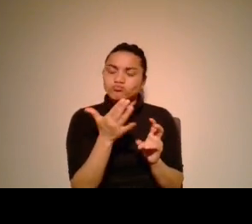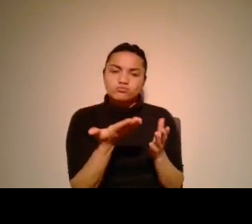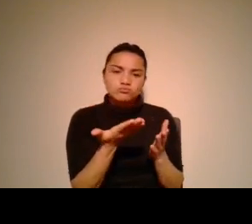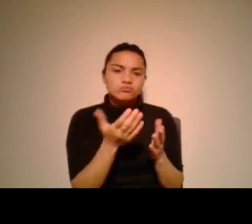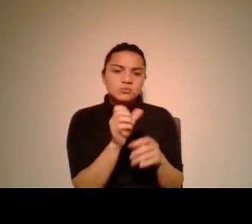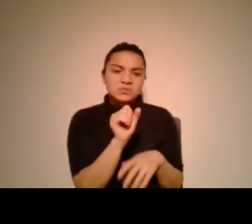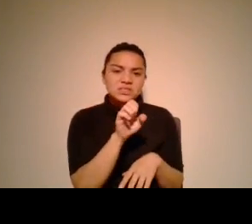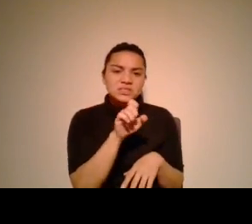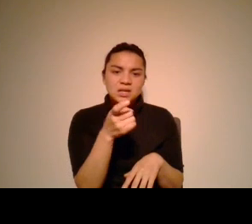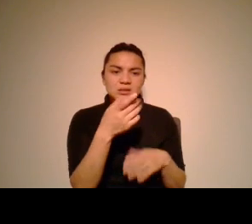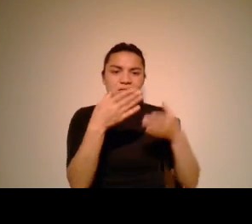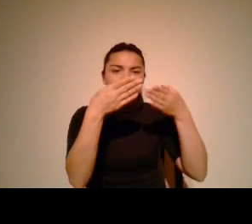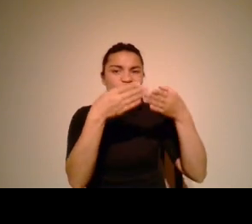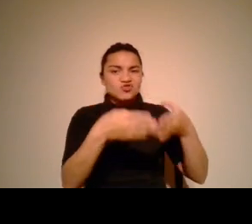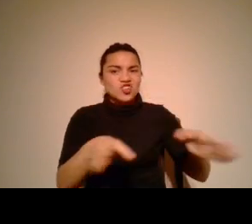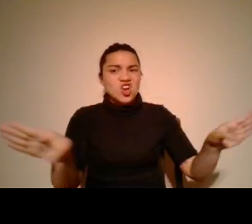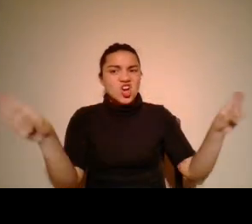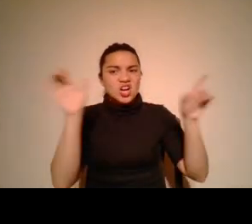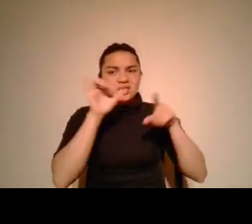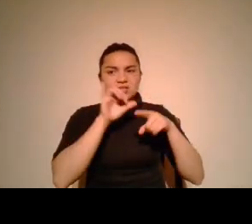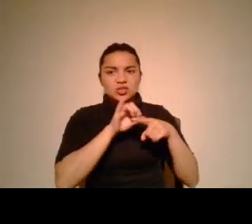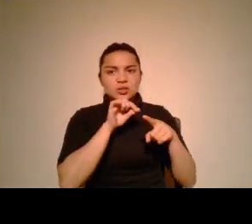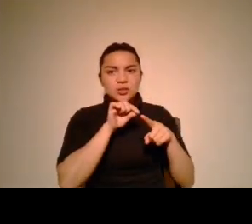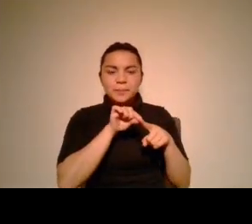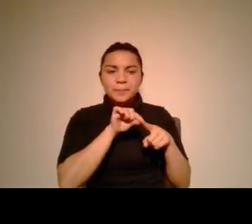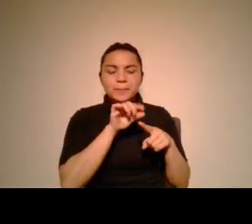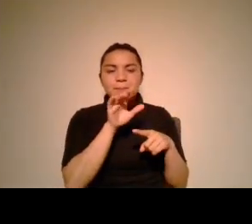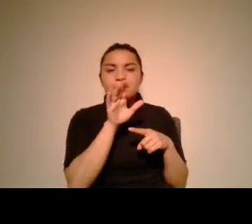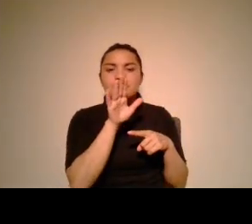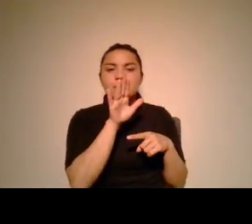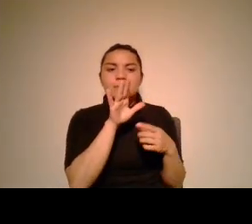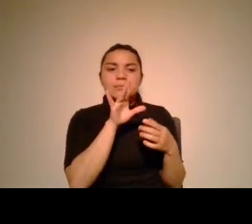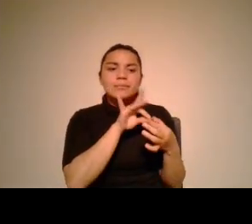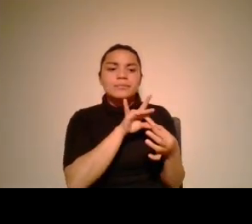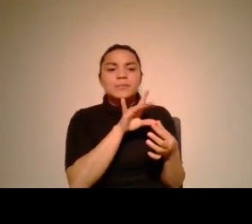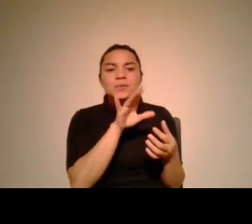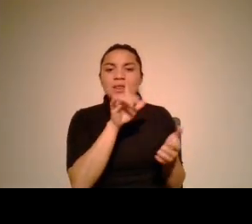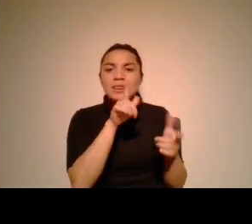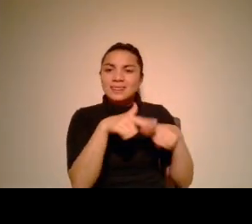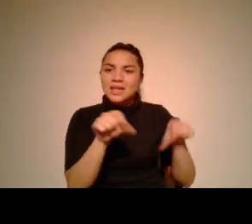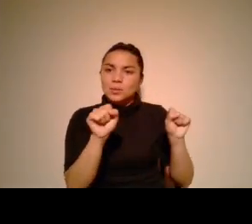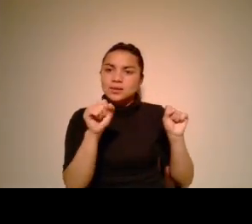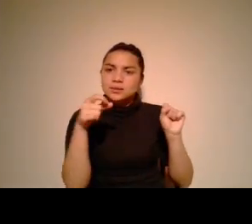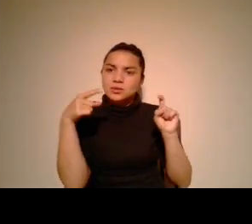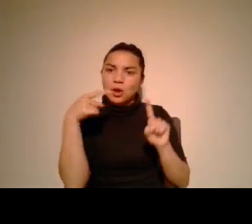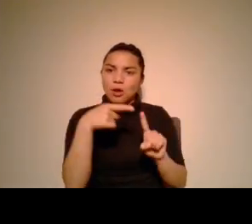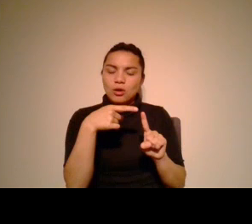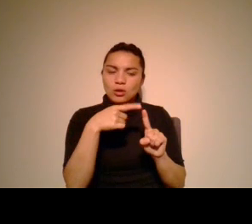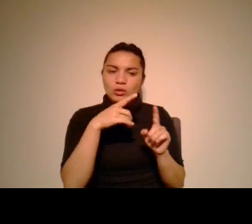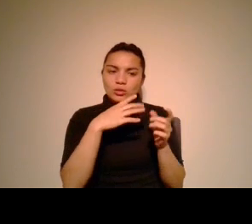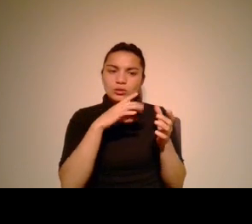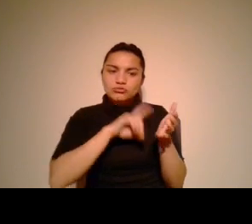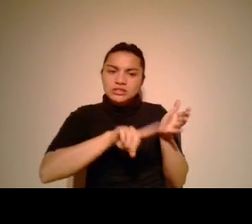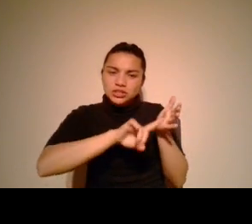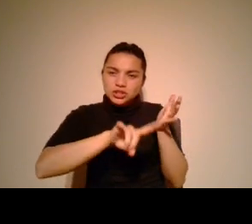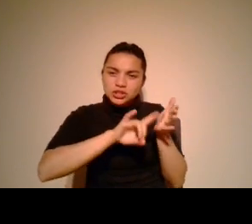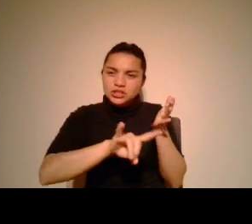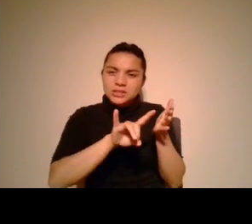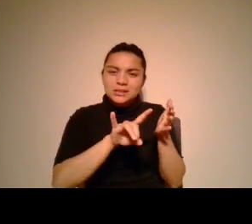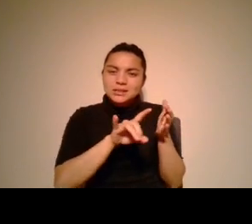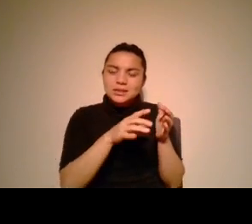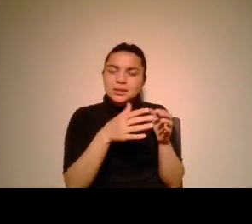extremely broad term, and in terms of what linguists are actually talking about, there's no reason to think that